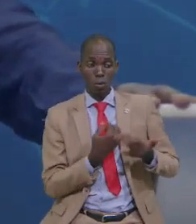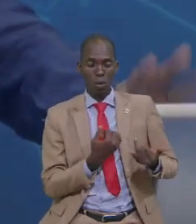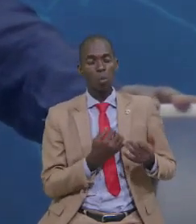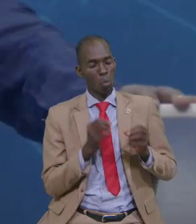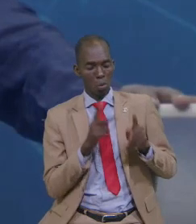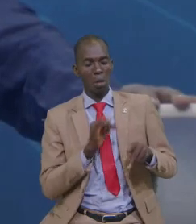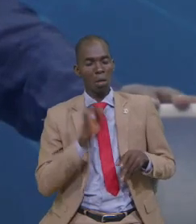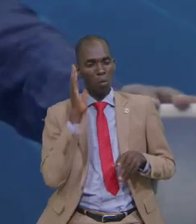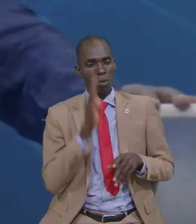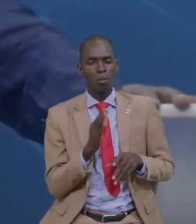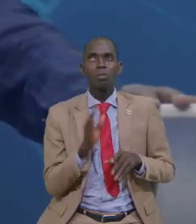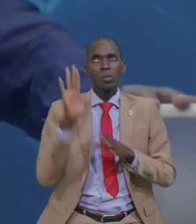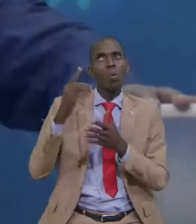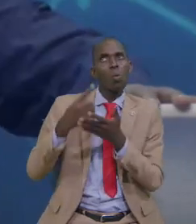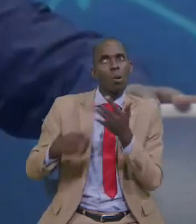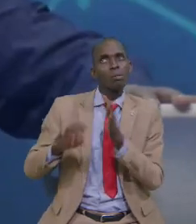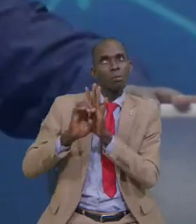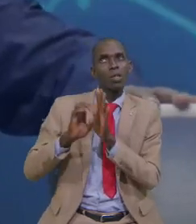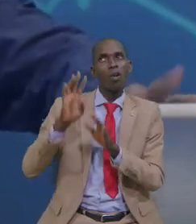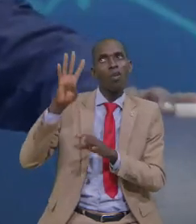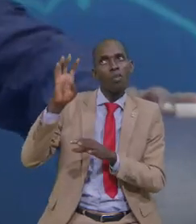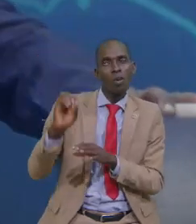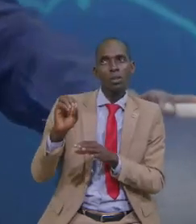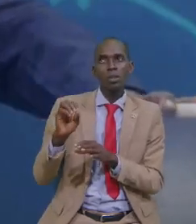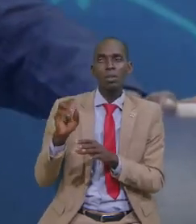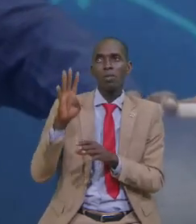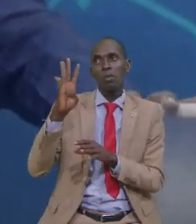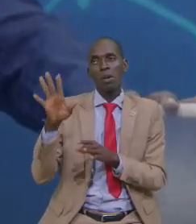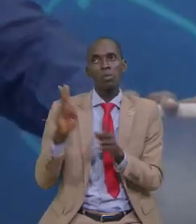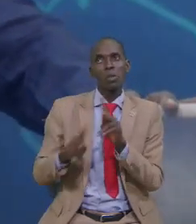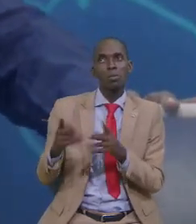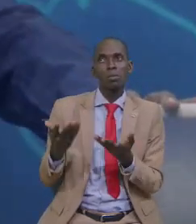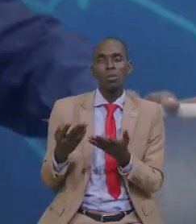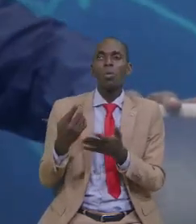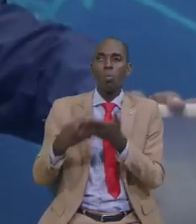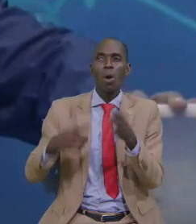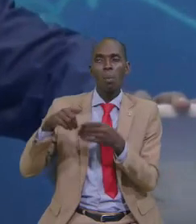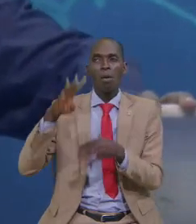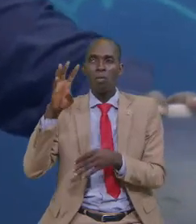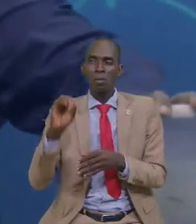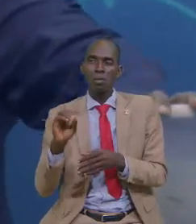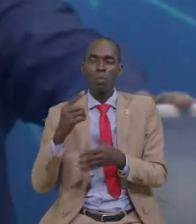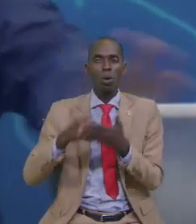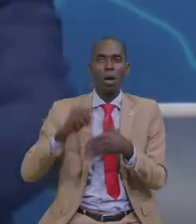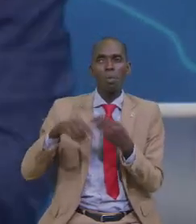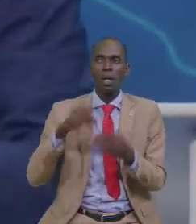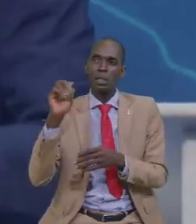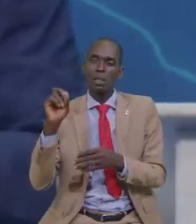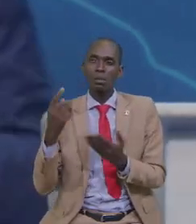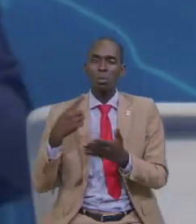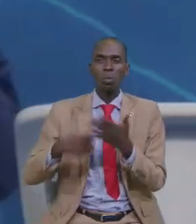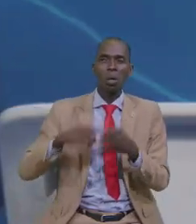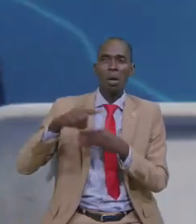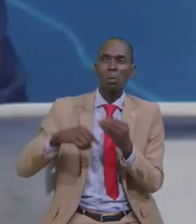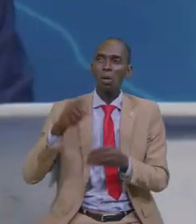45 righteous people, 40 righteous people, 30 righteous people, 20 righteous people. If you